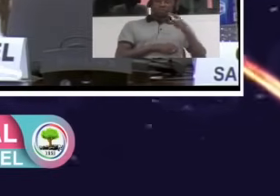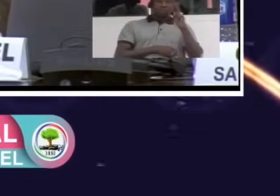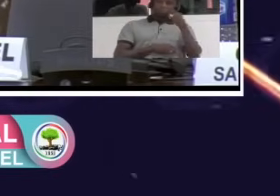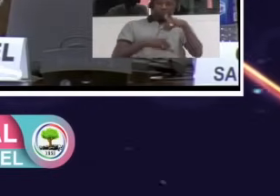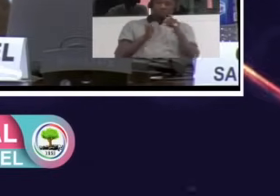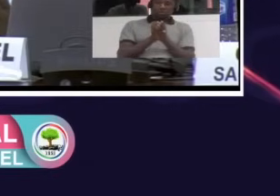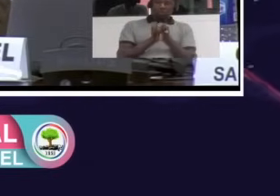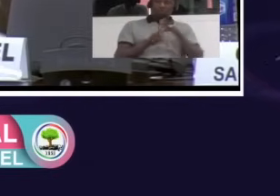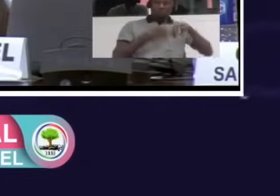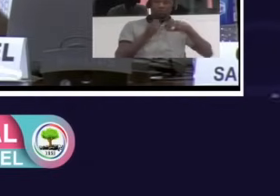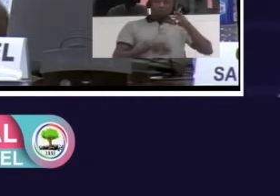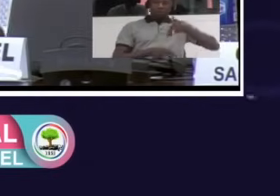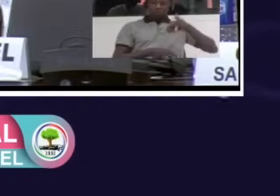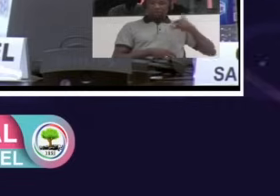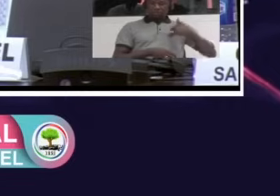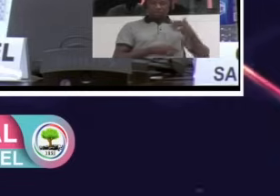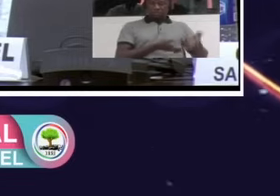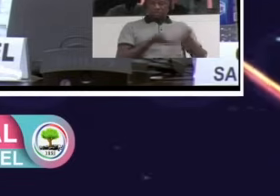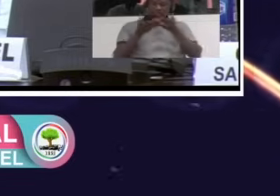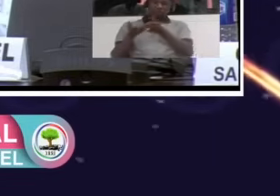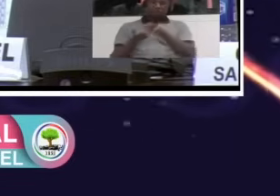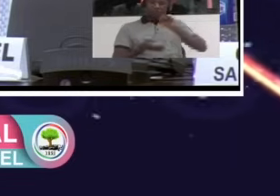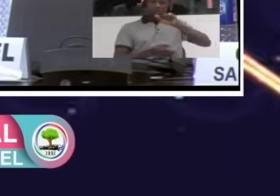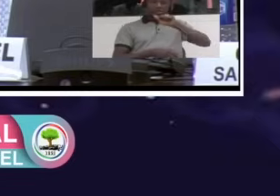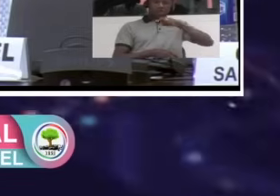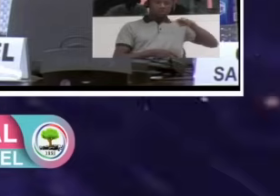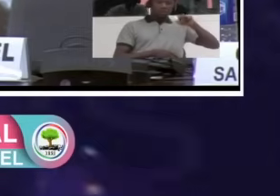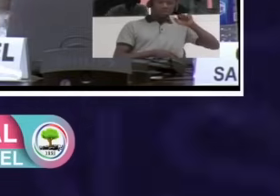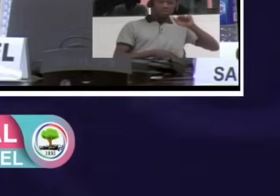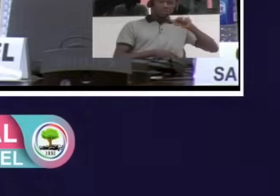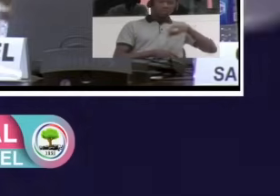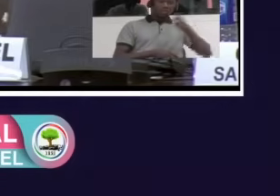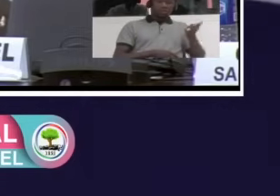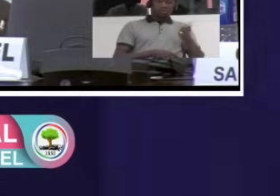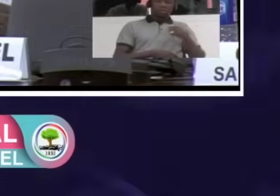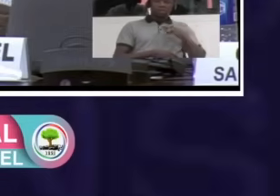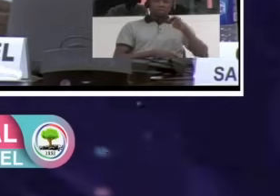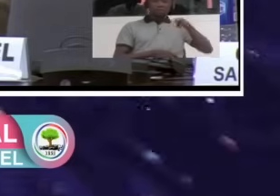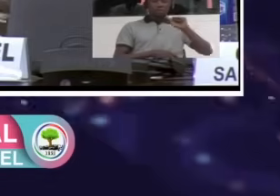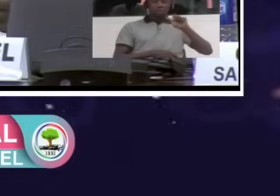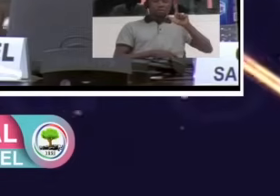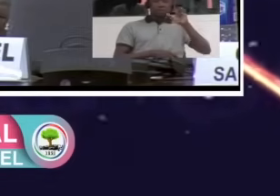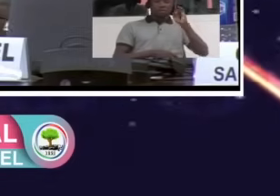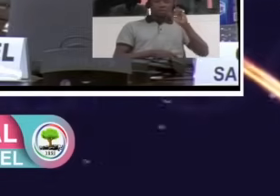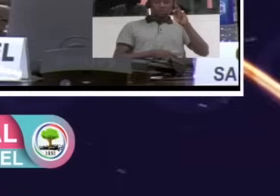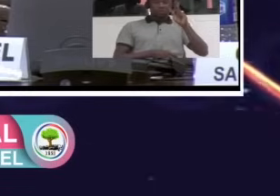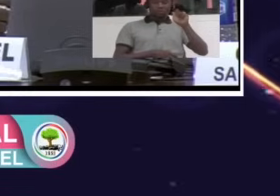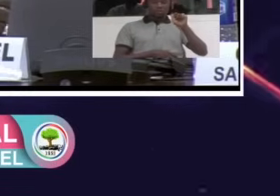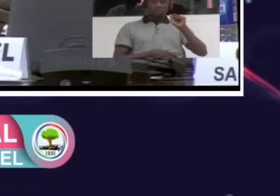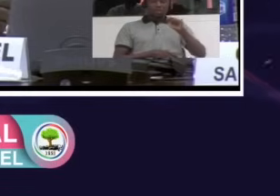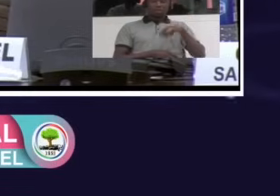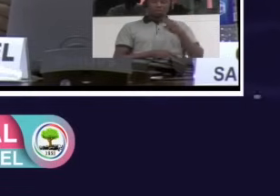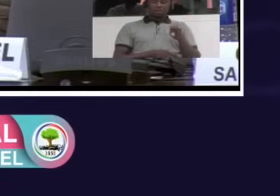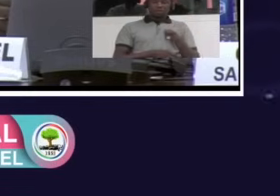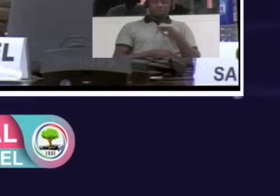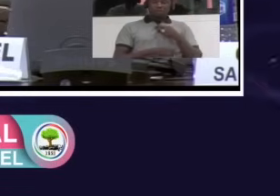and handed them over to Sana Manjang and Malik Manga. The remaining people we left behind were